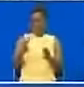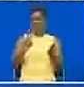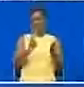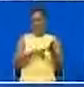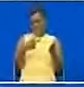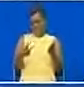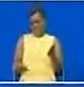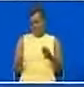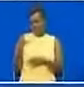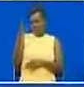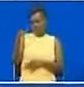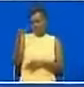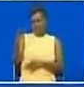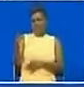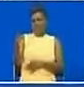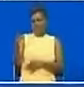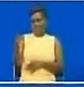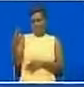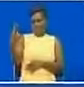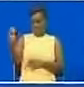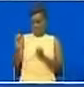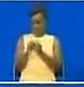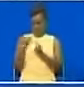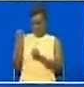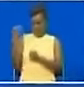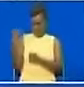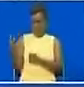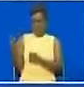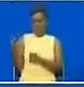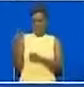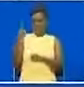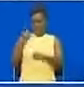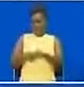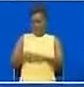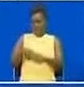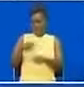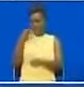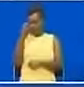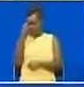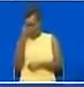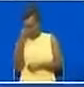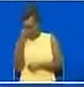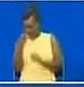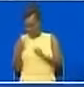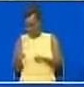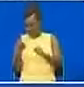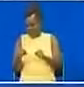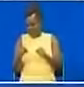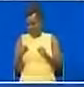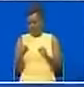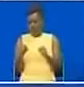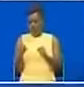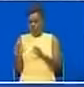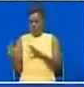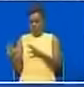fail. That unlike 2013, when the deputy president was able to marshal a